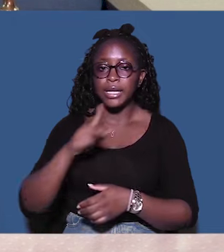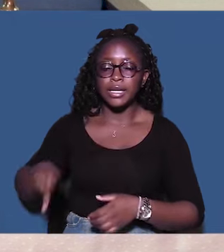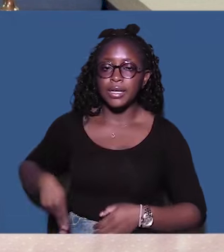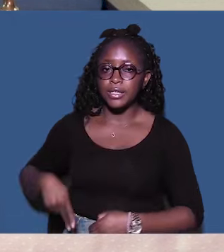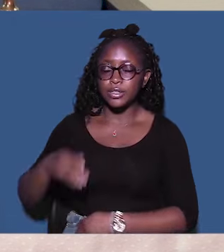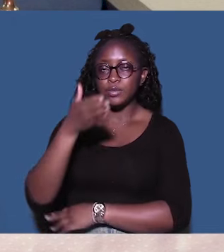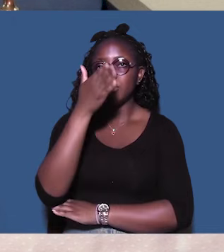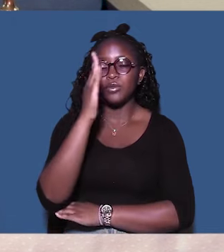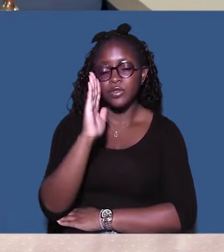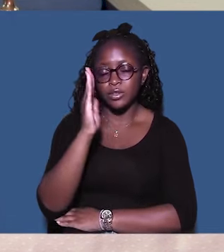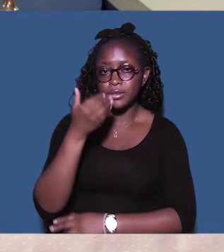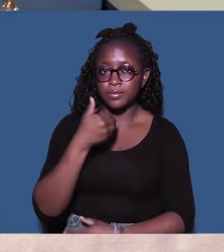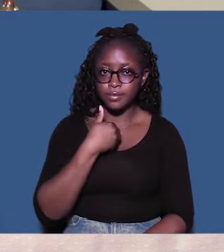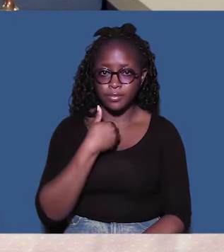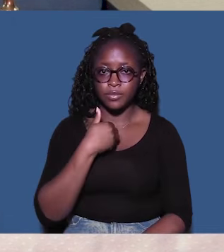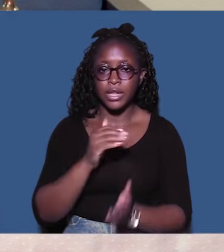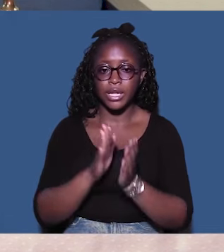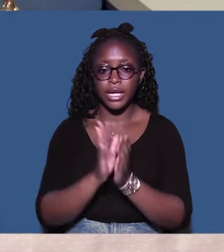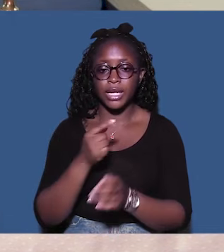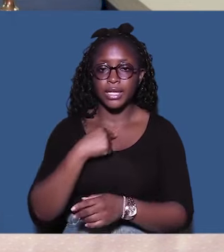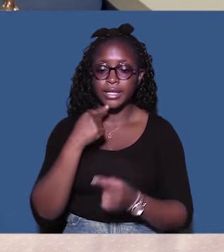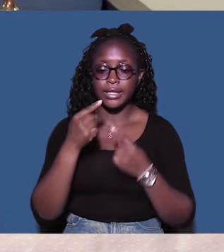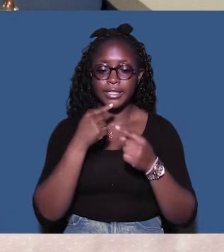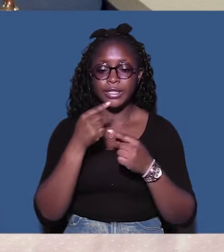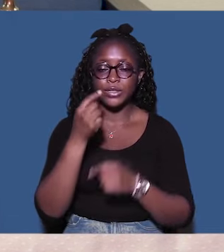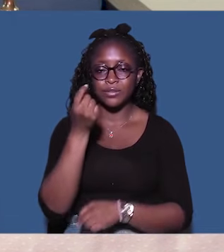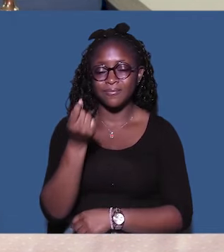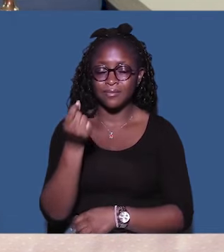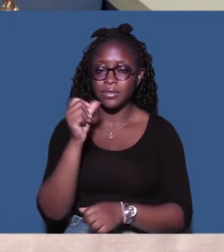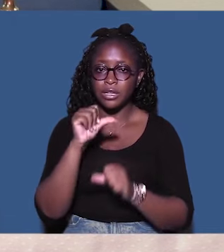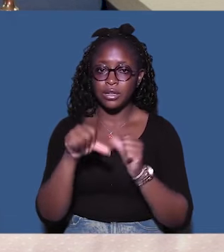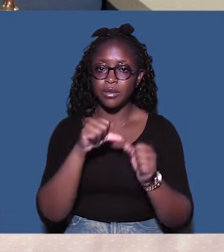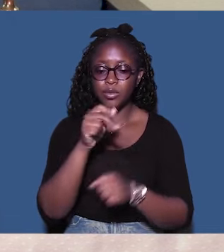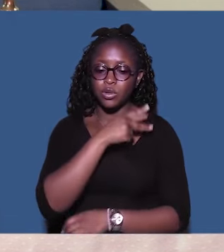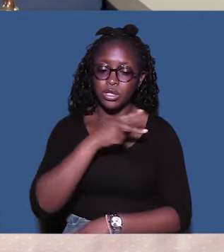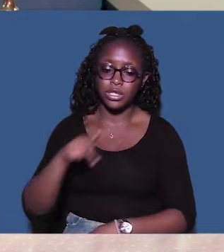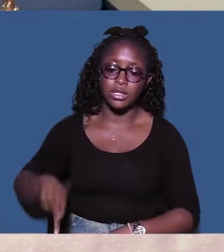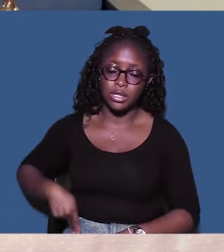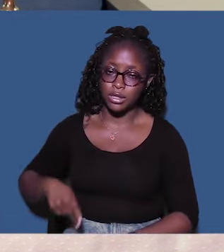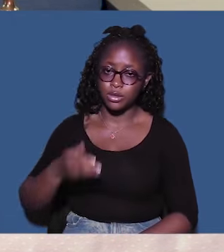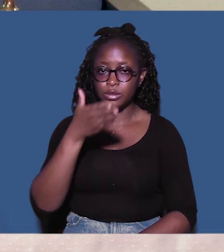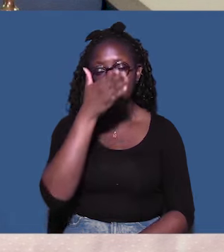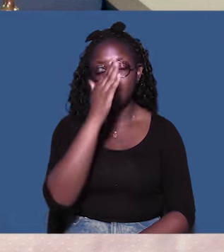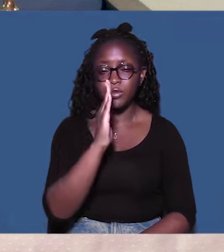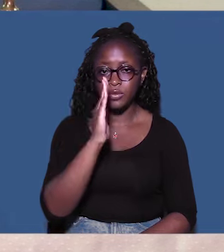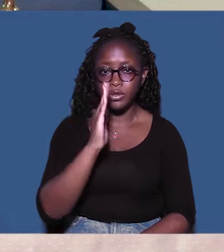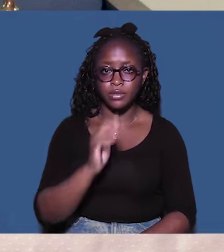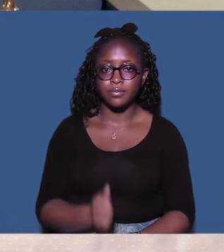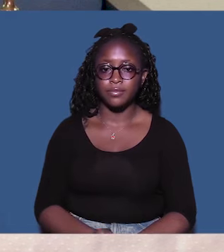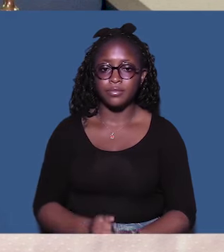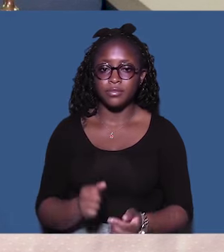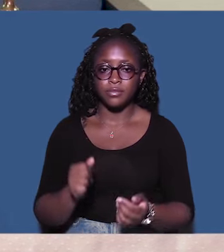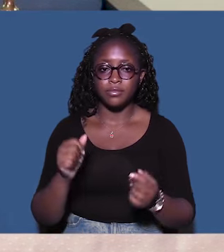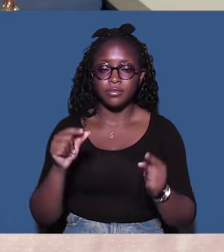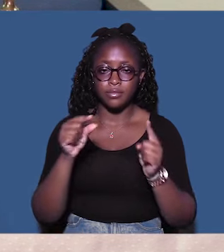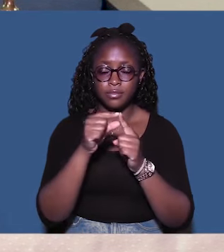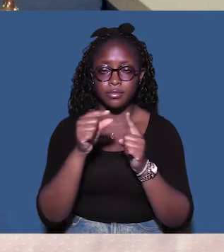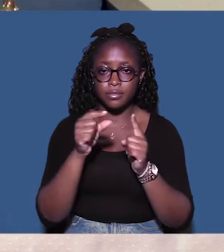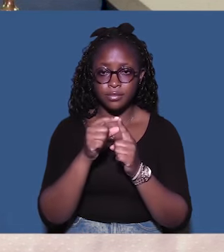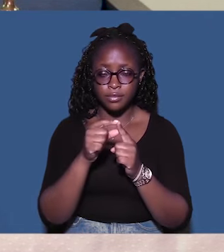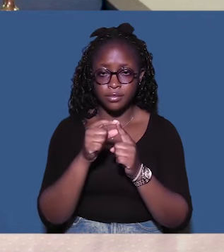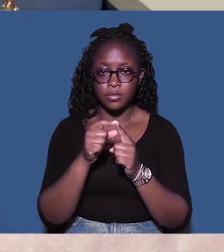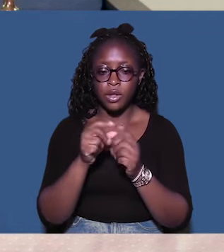entails. And I want to talk a little bit about the kingdom of God. Now, scripture in both the New